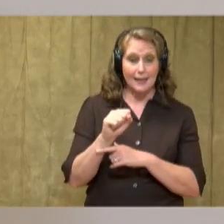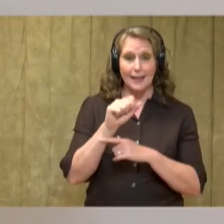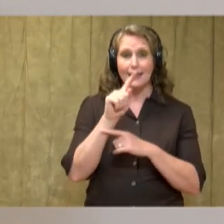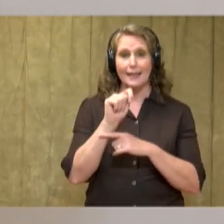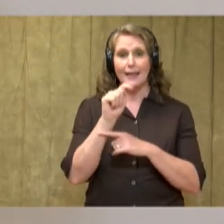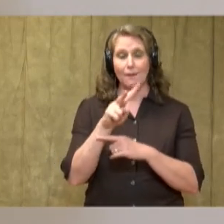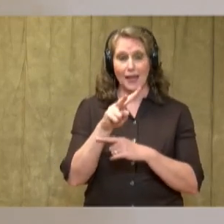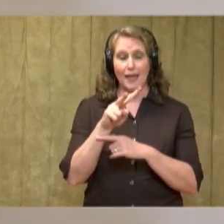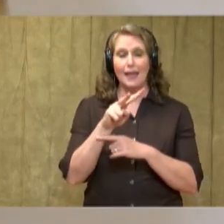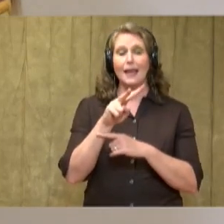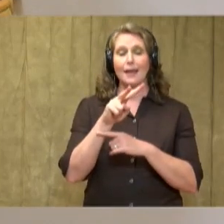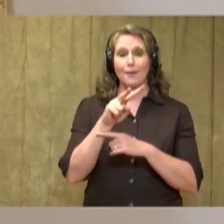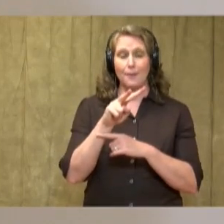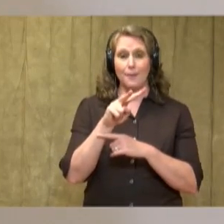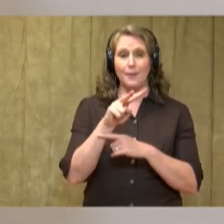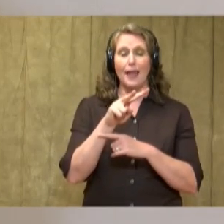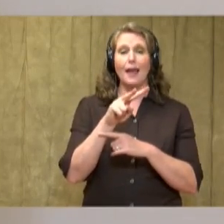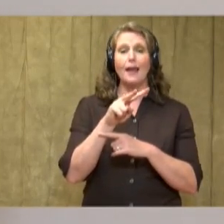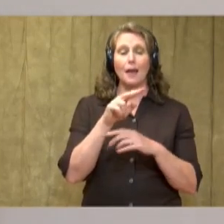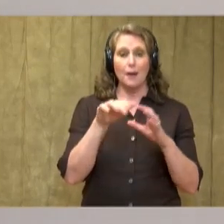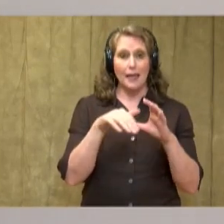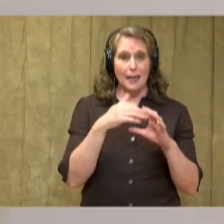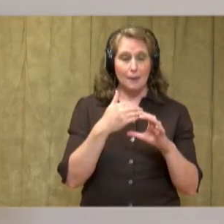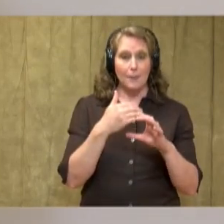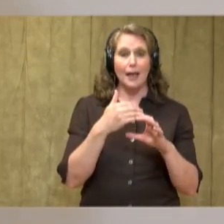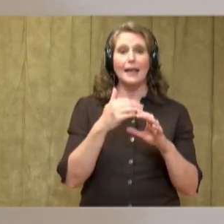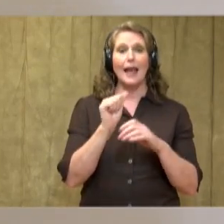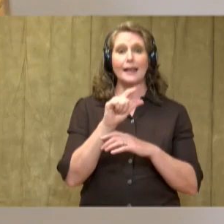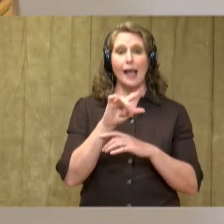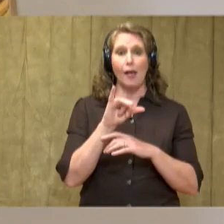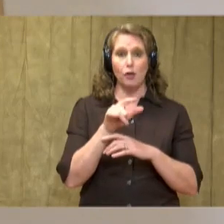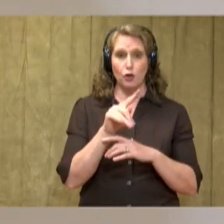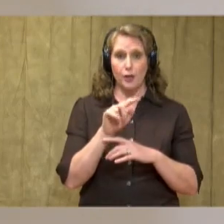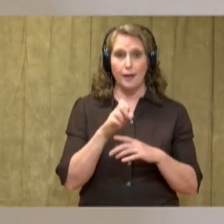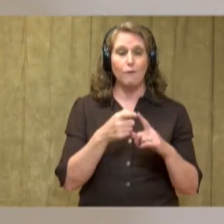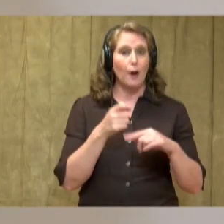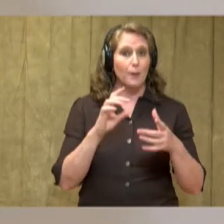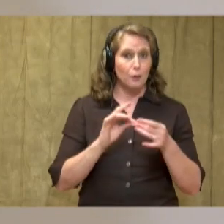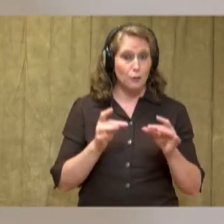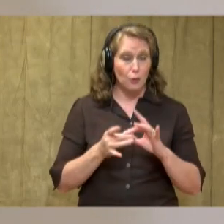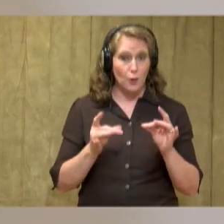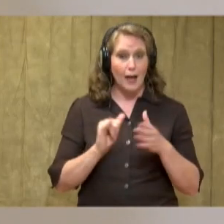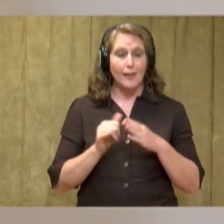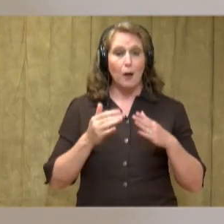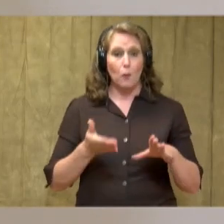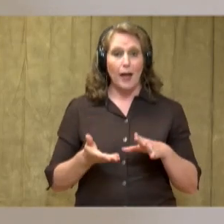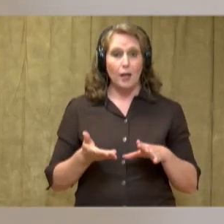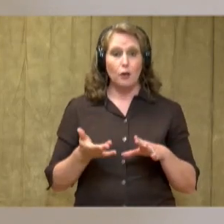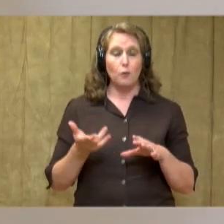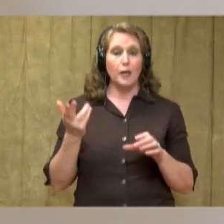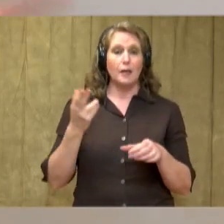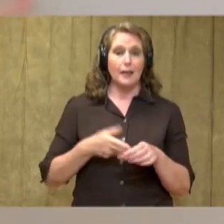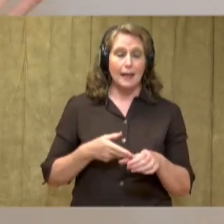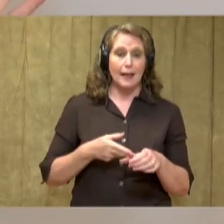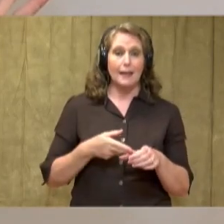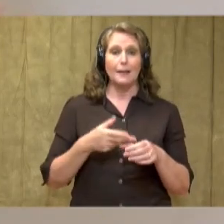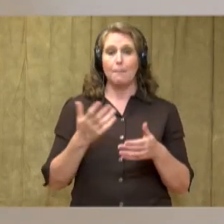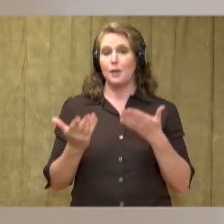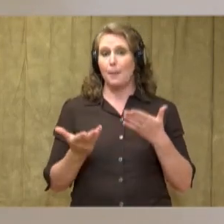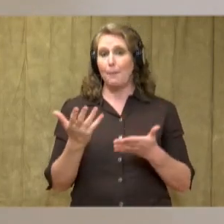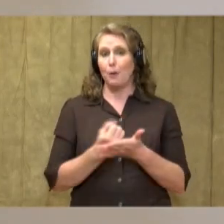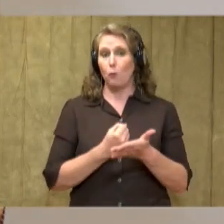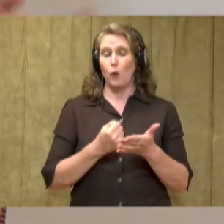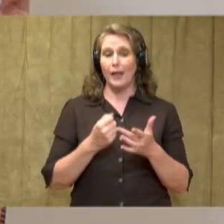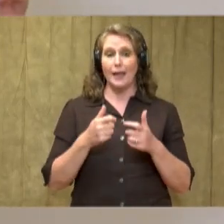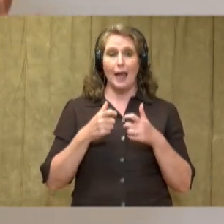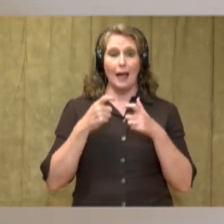MCPSSTV, okay? So make sure you email an adjective from our story, and that way you can be entered to win a prize, okay?